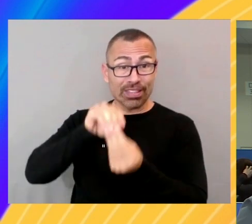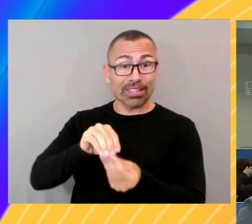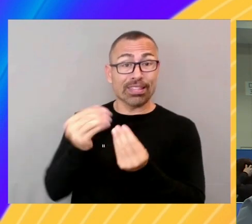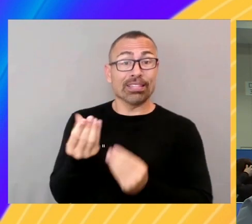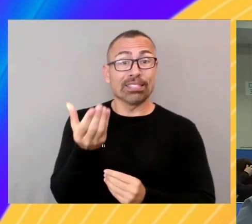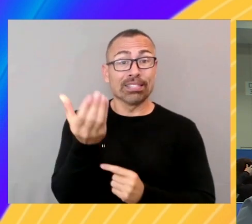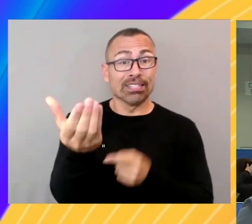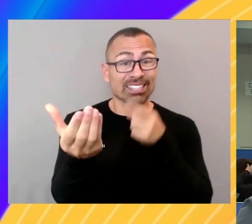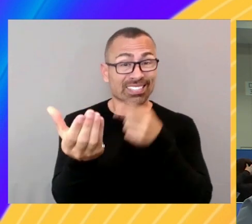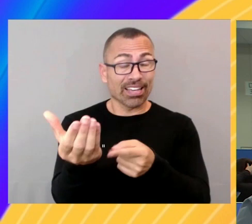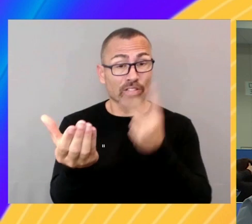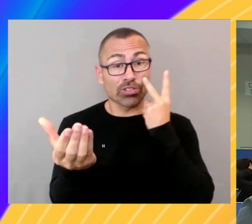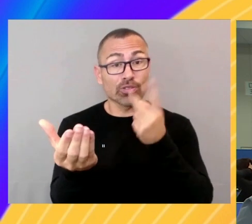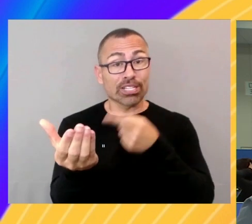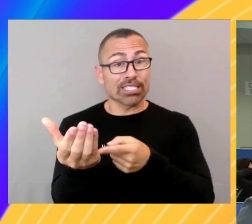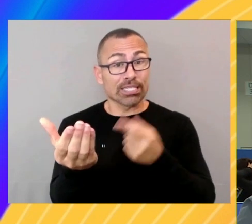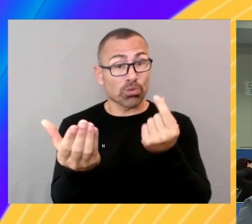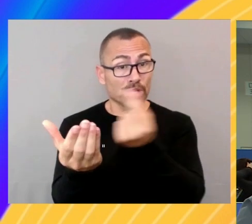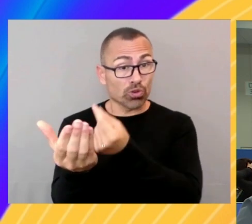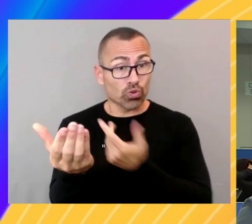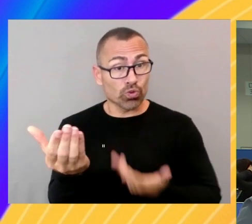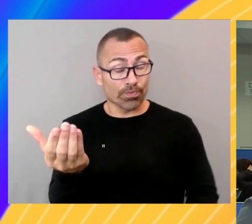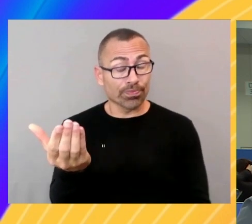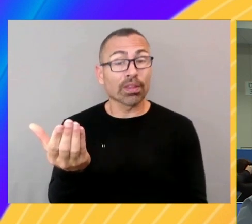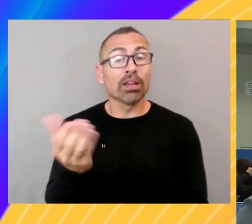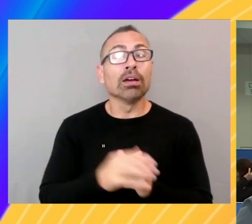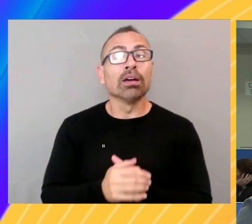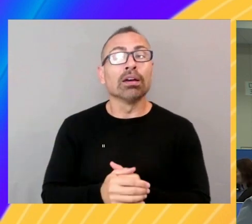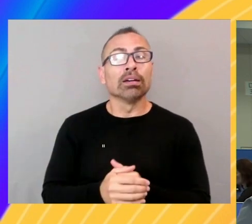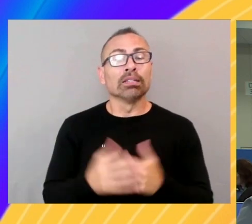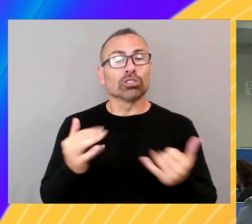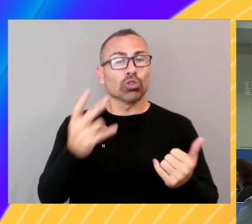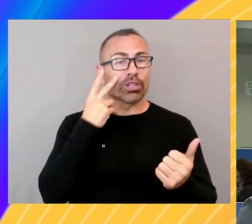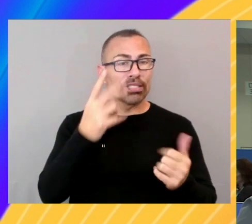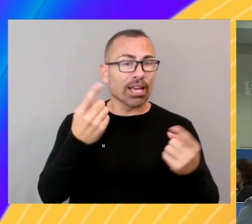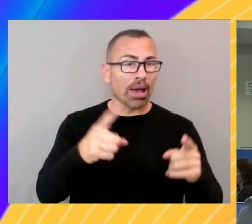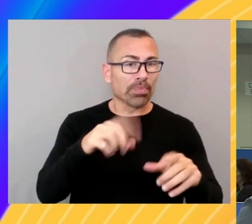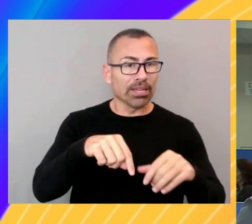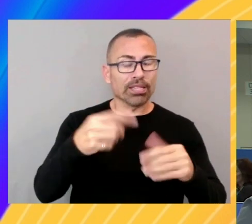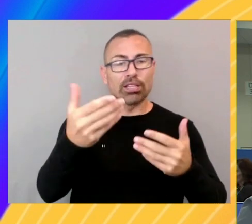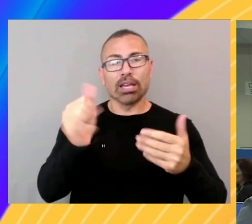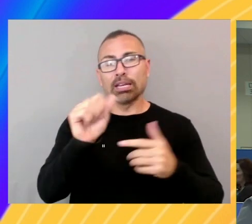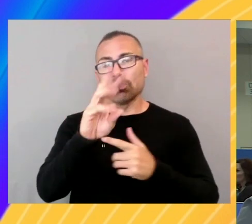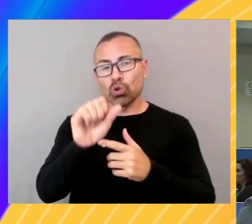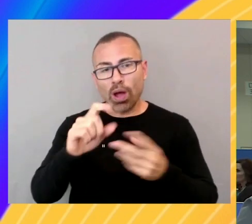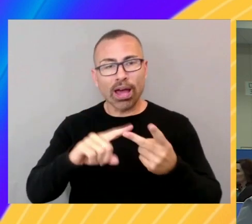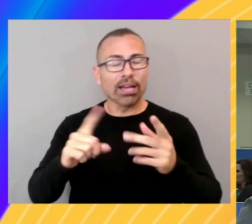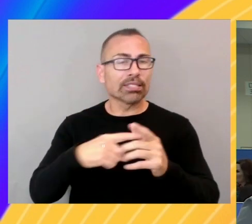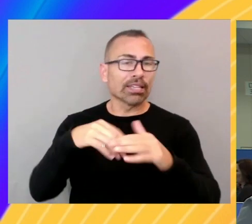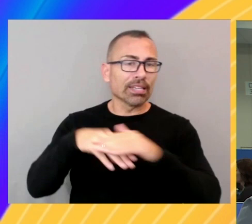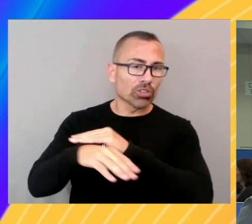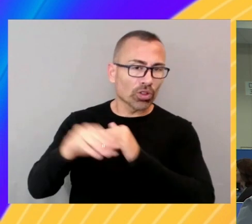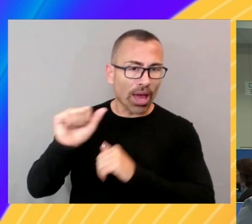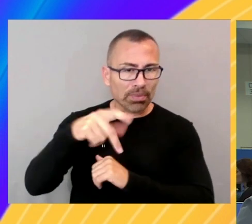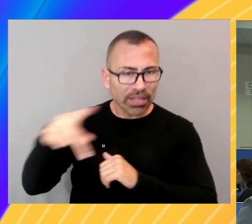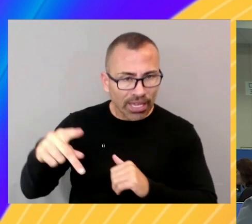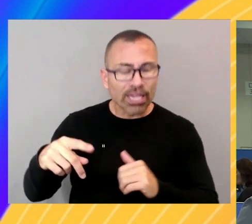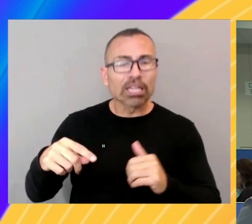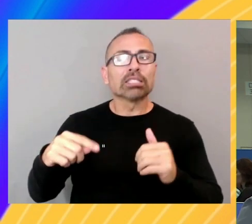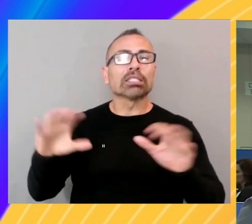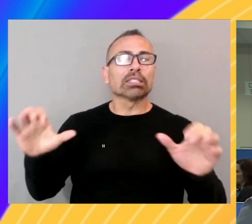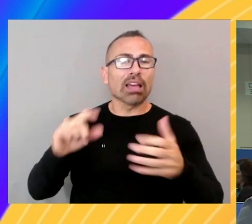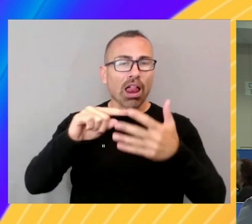service, they created this resource, and then they went into this application and they did something. So you can see what happened across